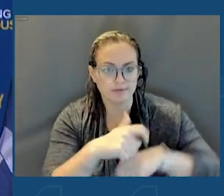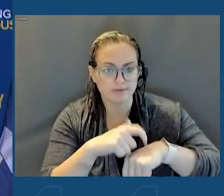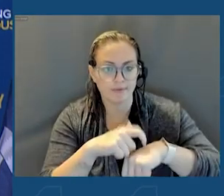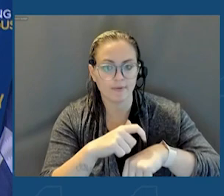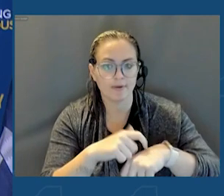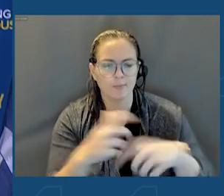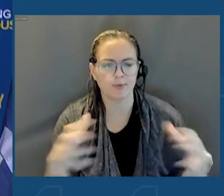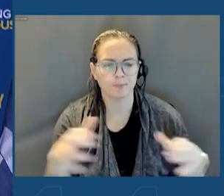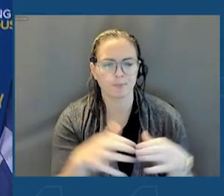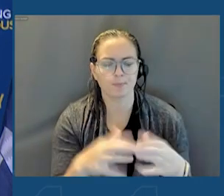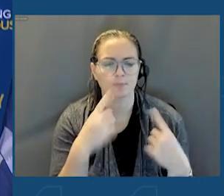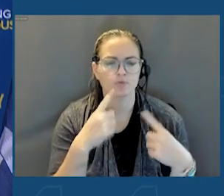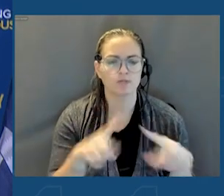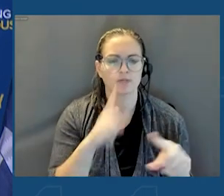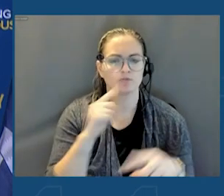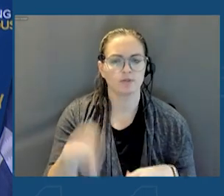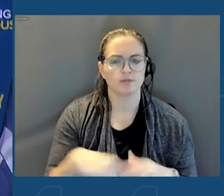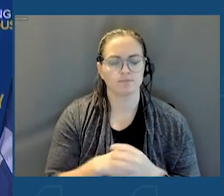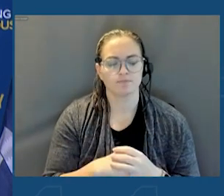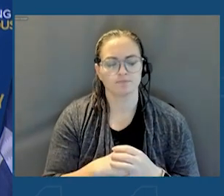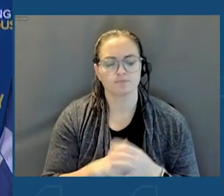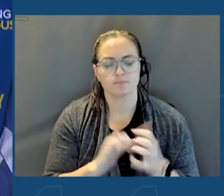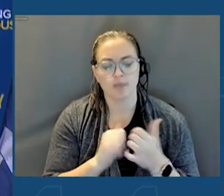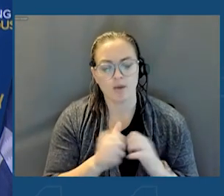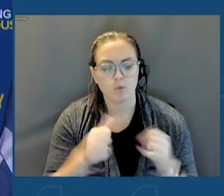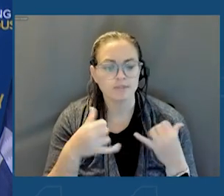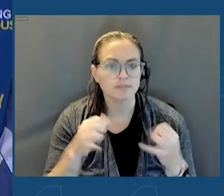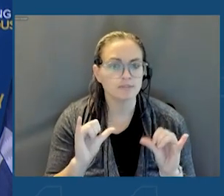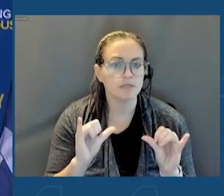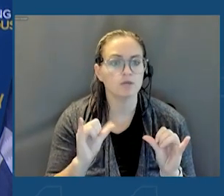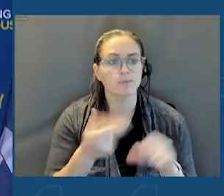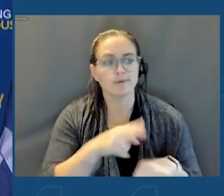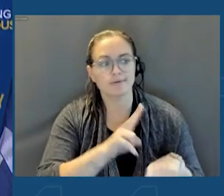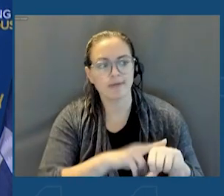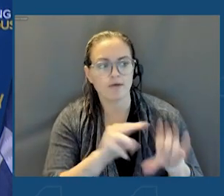about the success of this and how this can still be a national